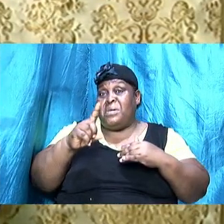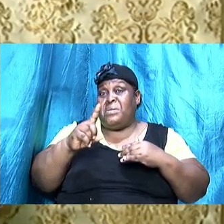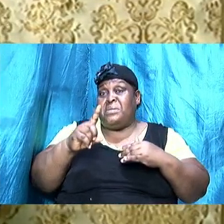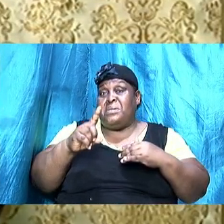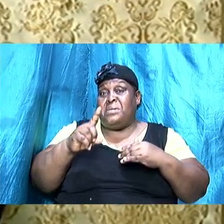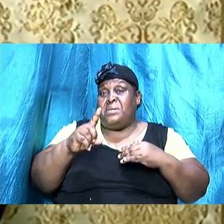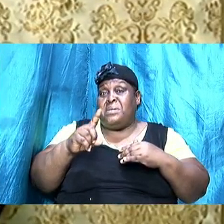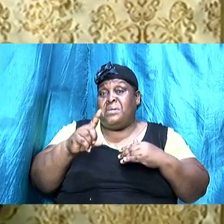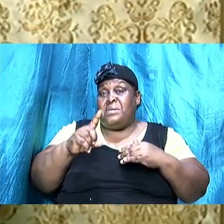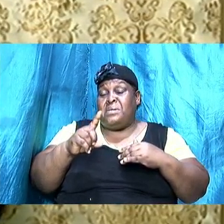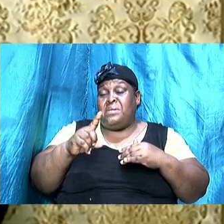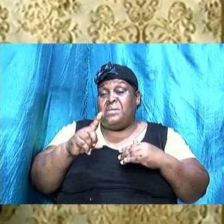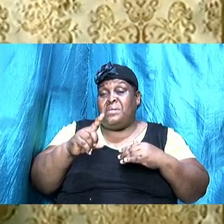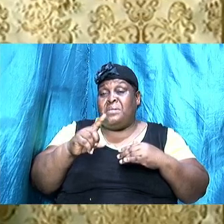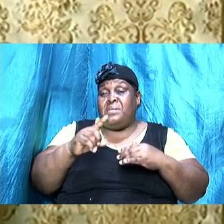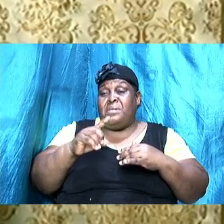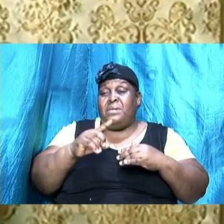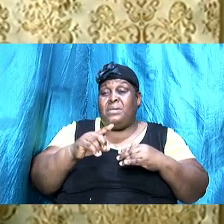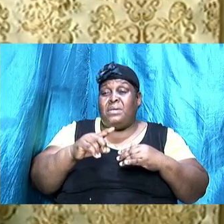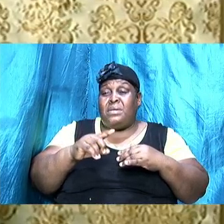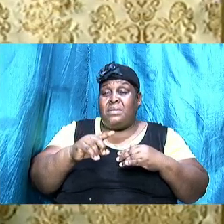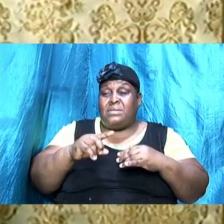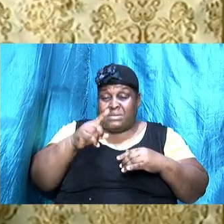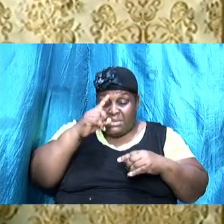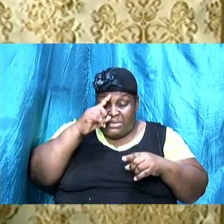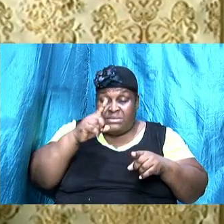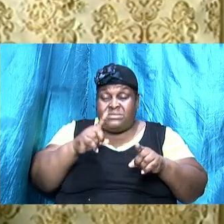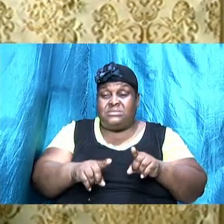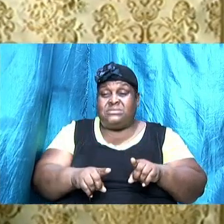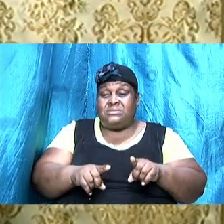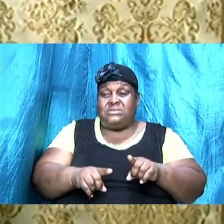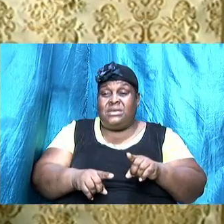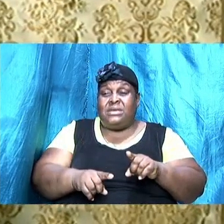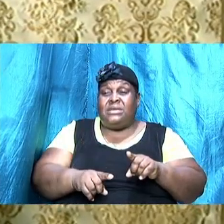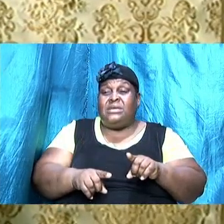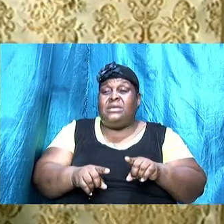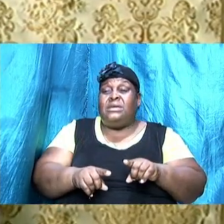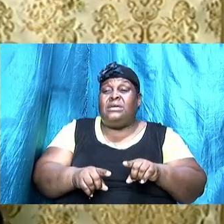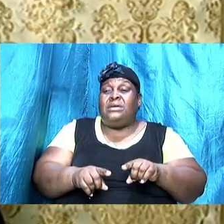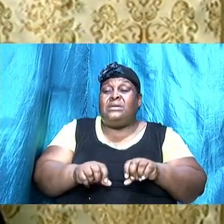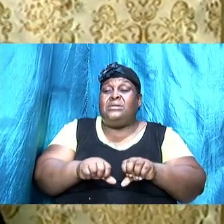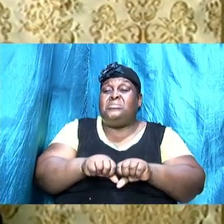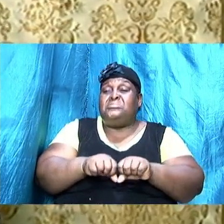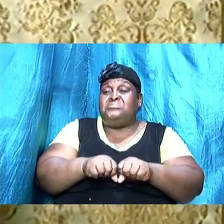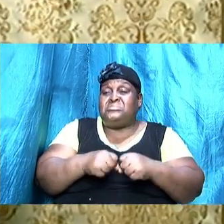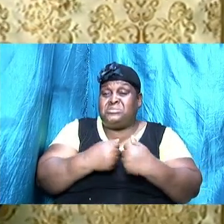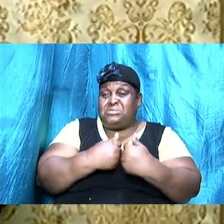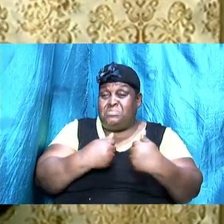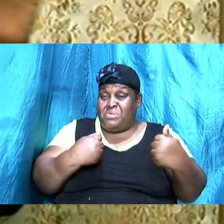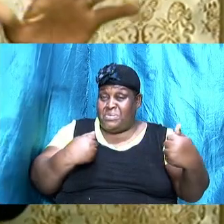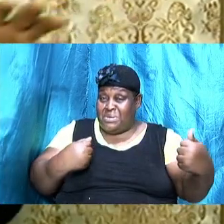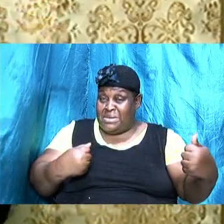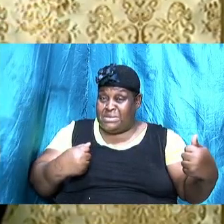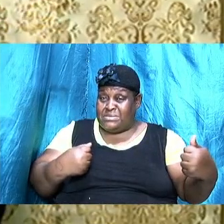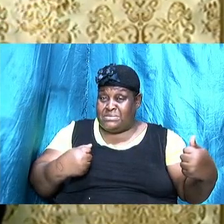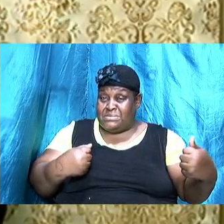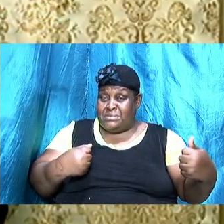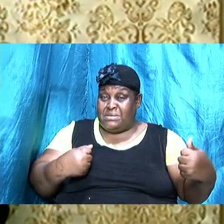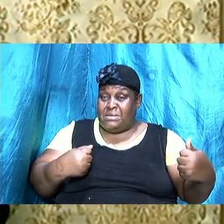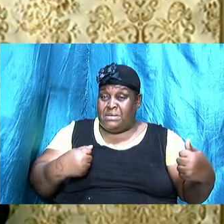by engaging and committing themselves in the act of adultery that could